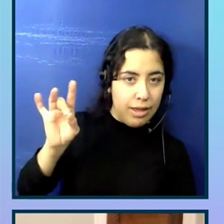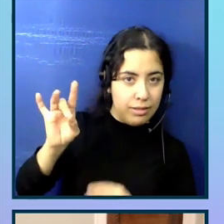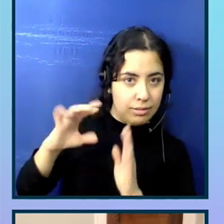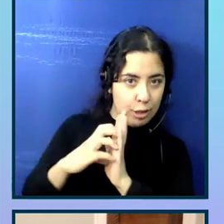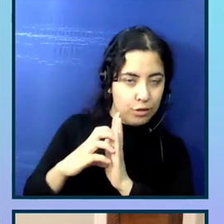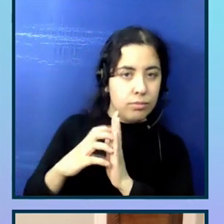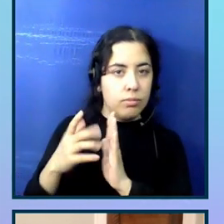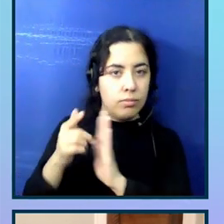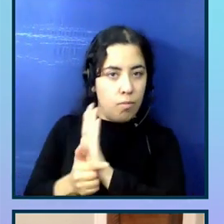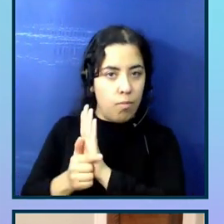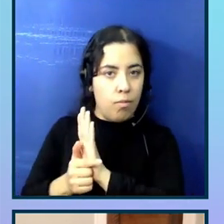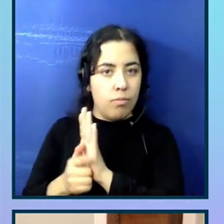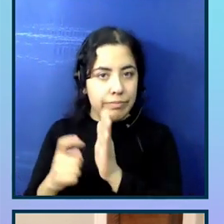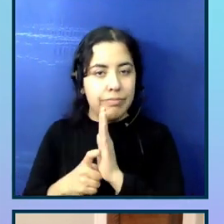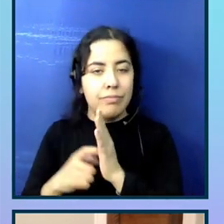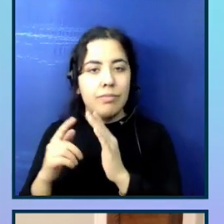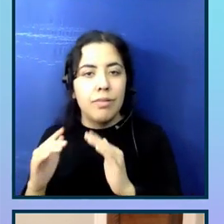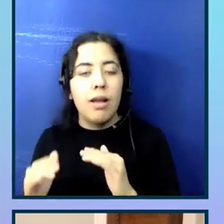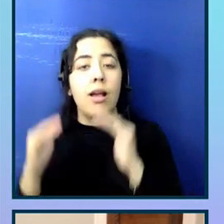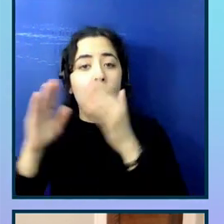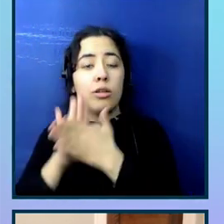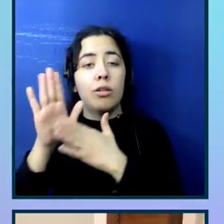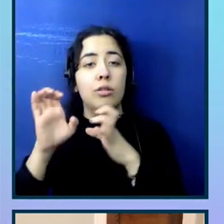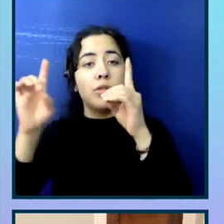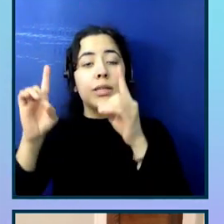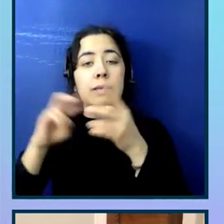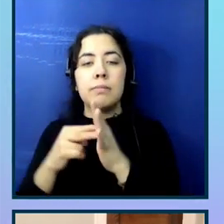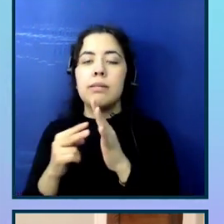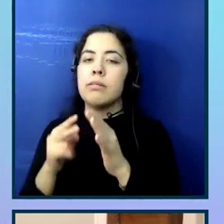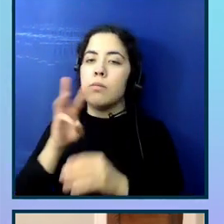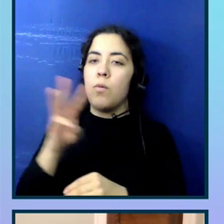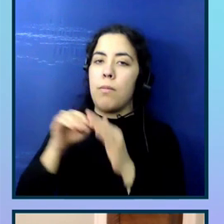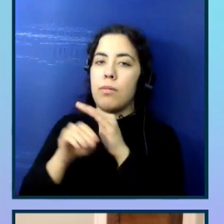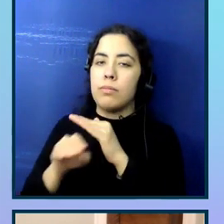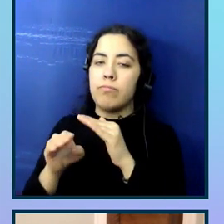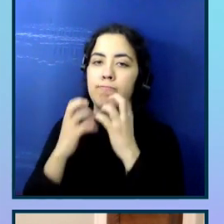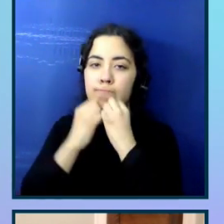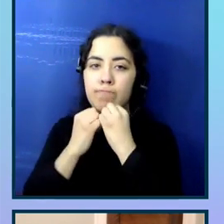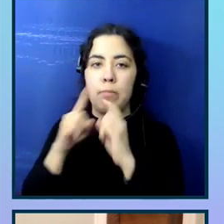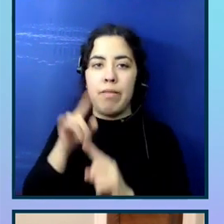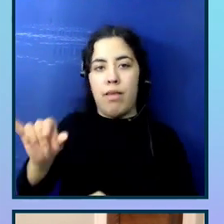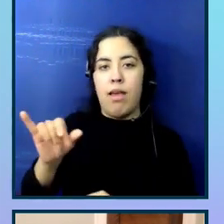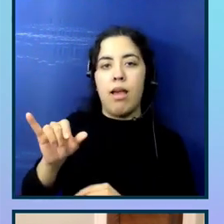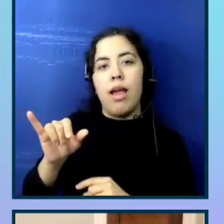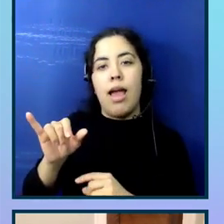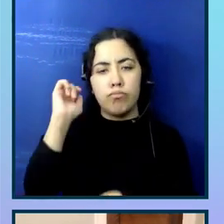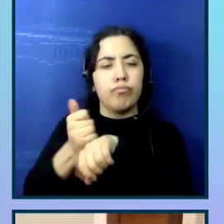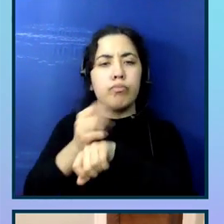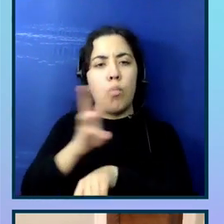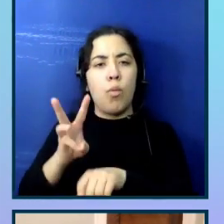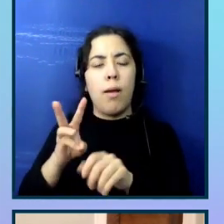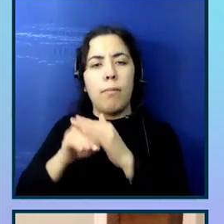work in higher ed, because organizations are much more likely to care about web accessibility and enforce it, even if they're